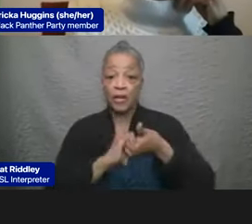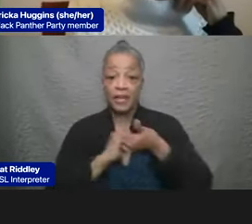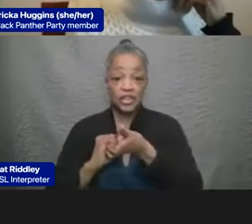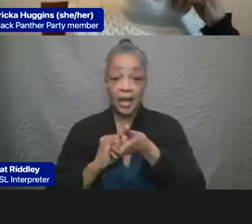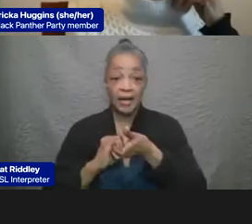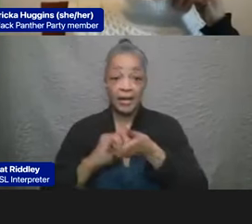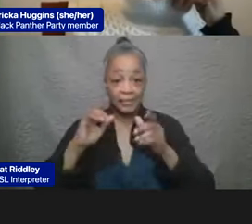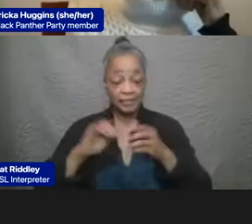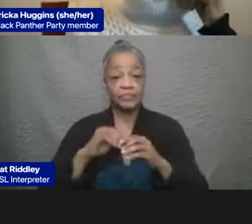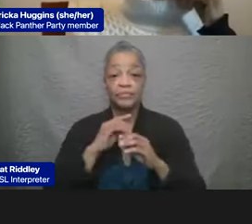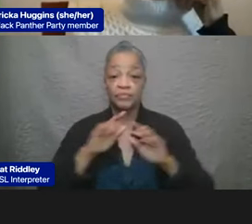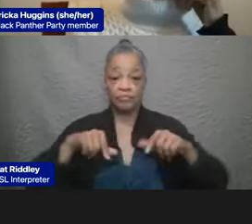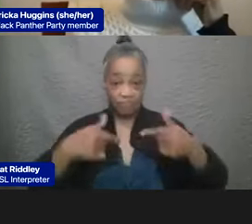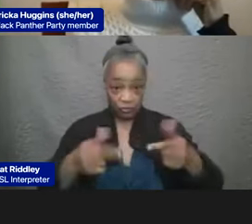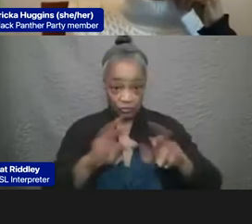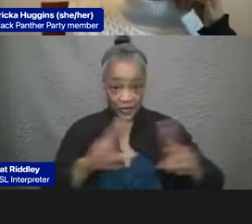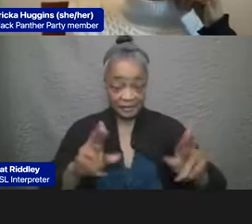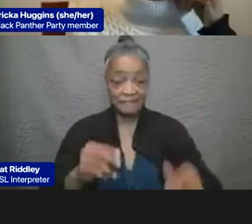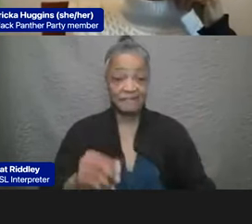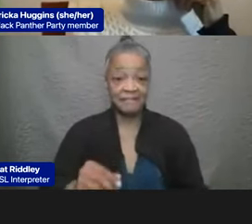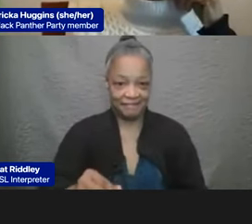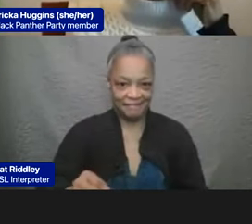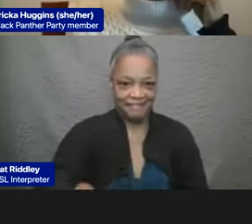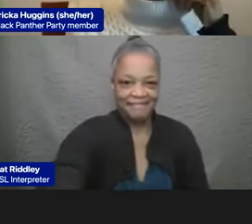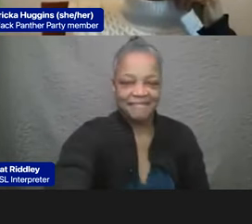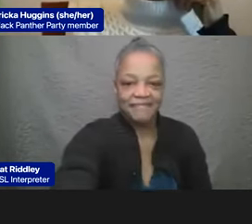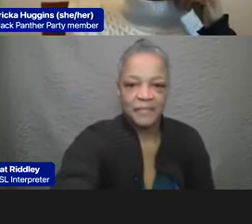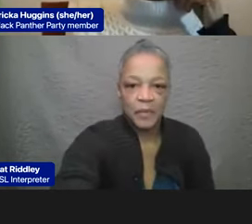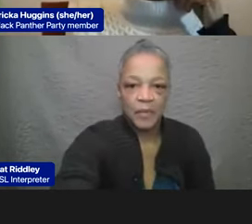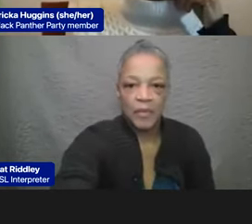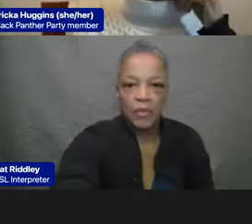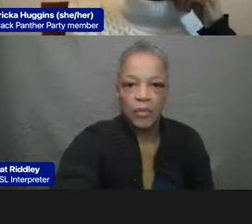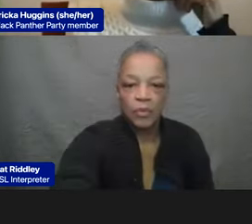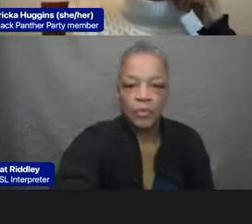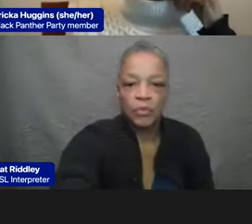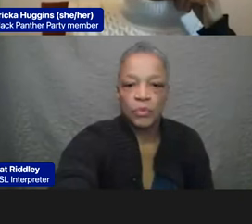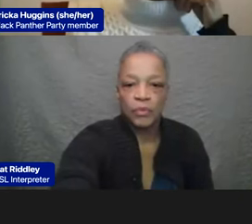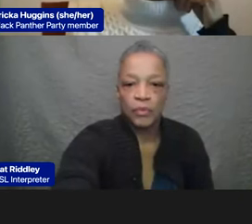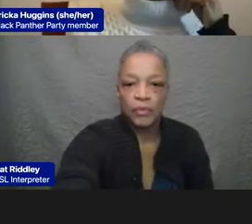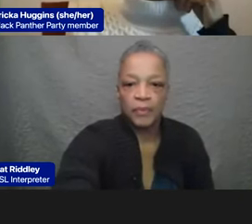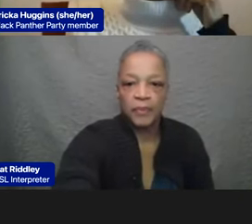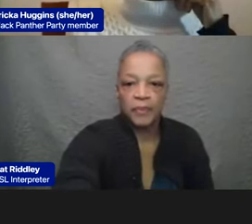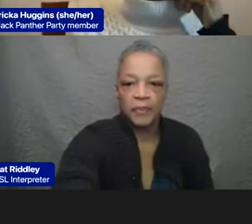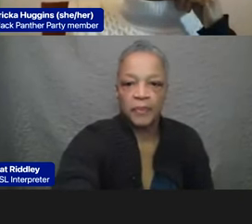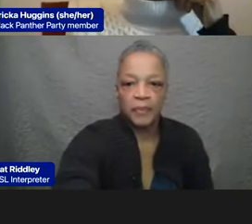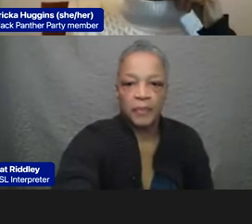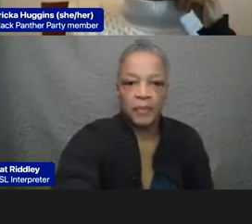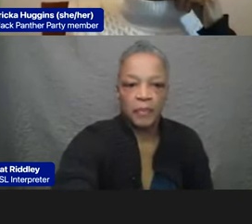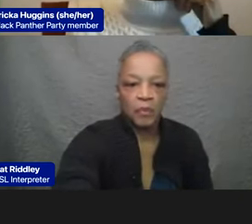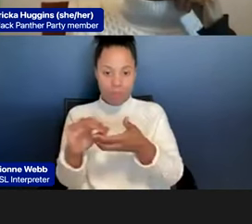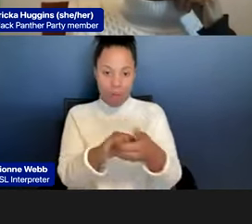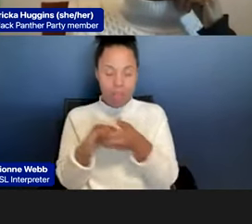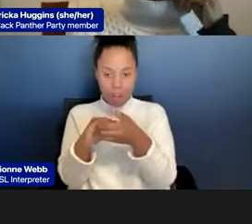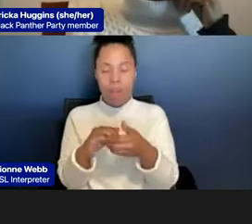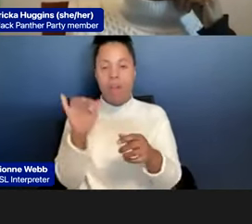course, there is the division of labor that I just mentioned, the self-interest to solidarity, which is makes the